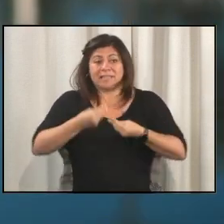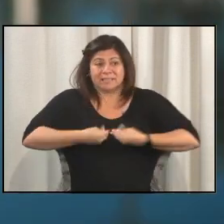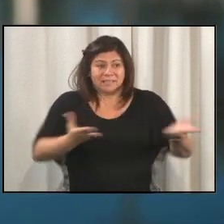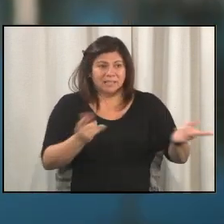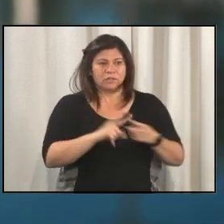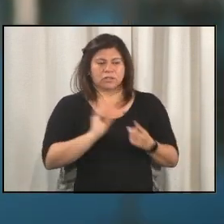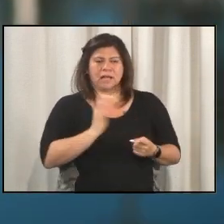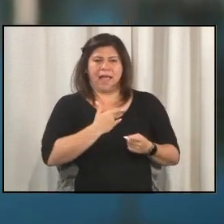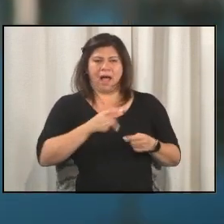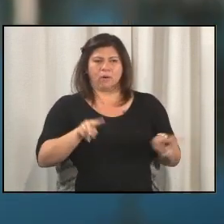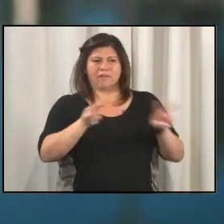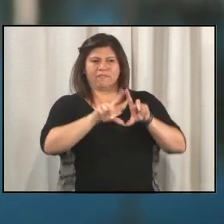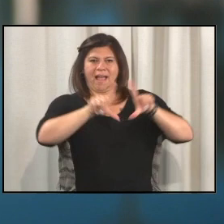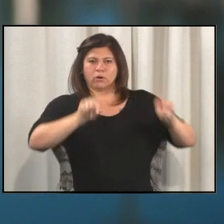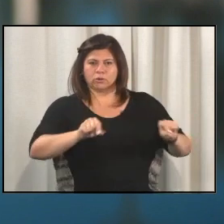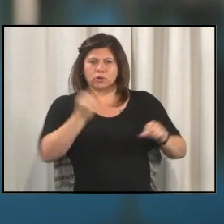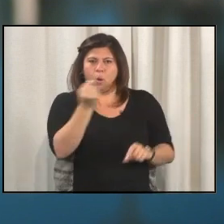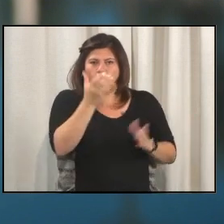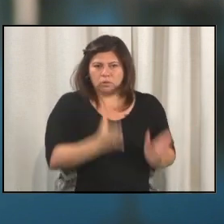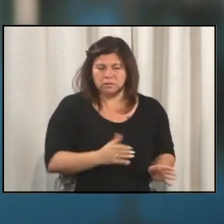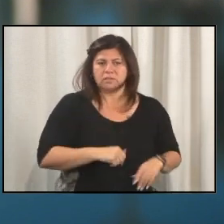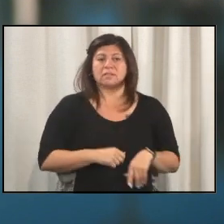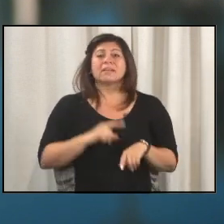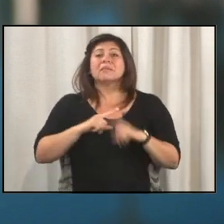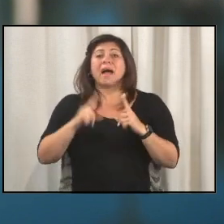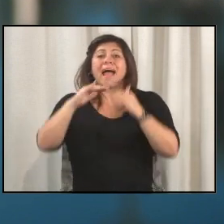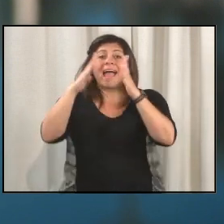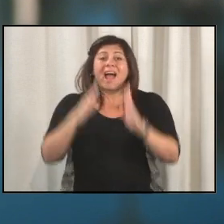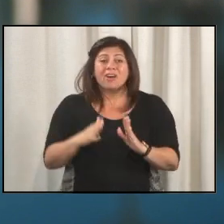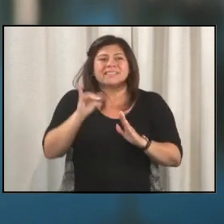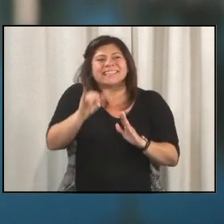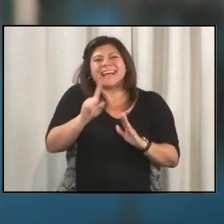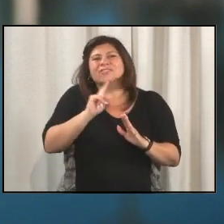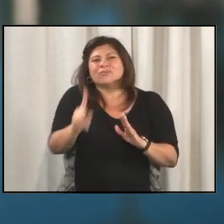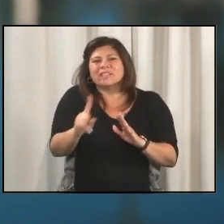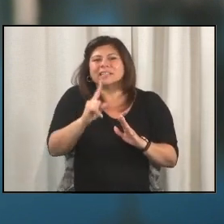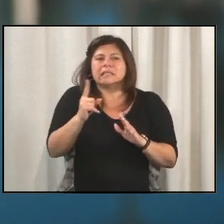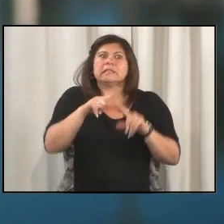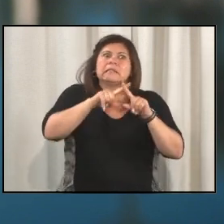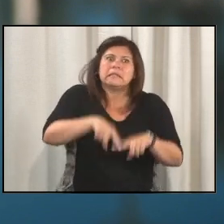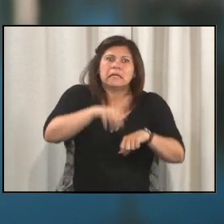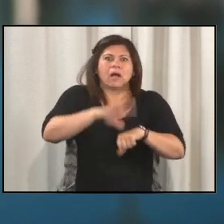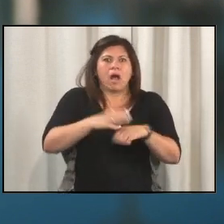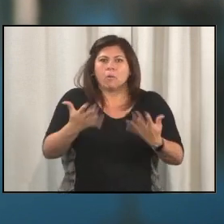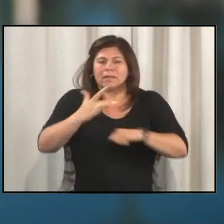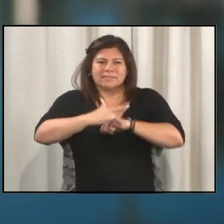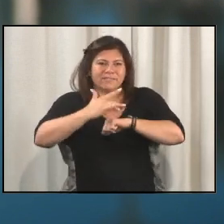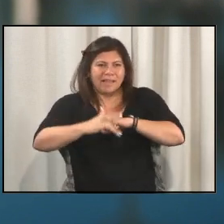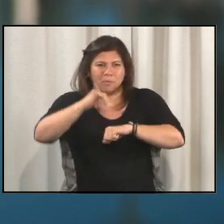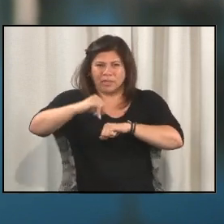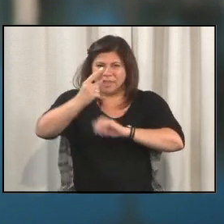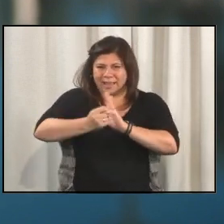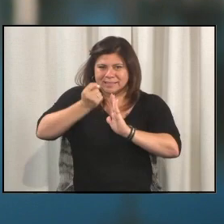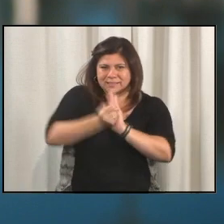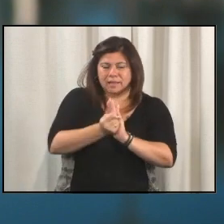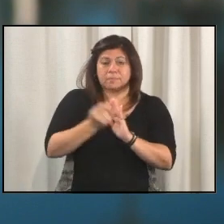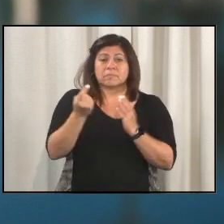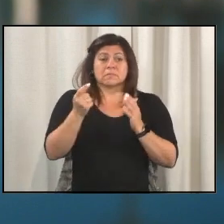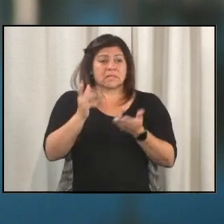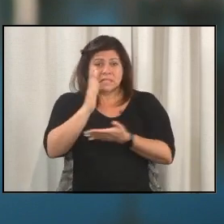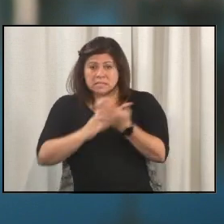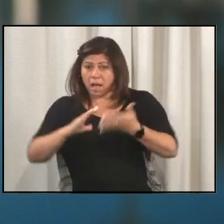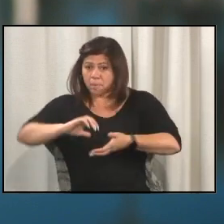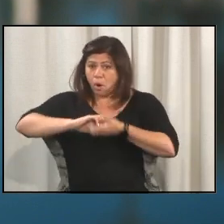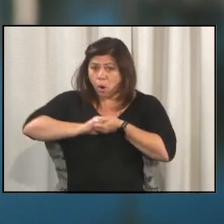And of course, housing is always a factor of what is available at the time. And so there are also owners who attended who